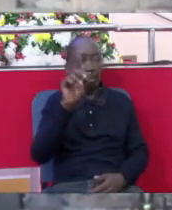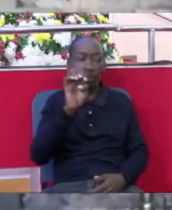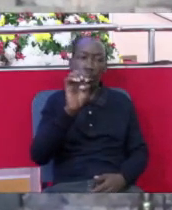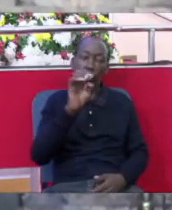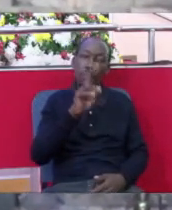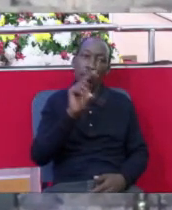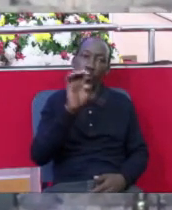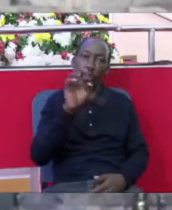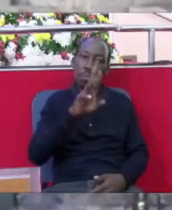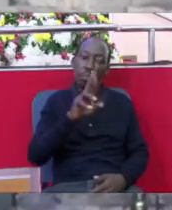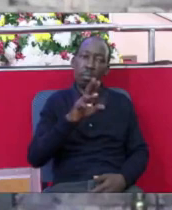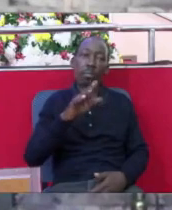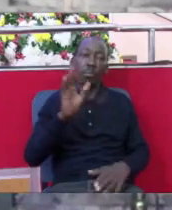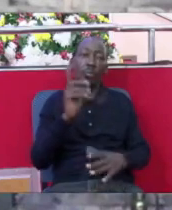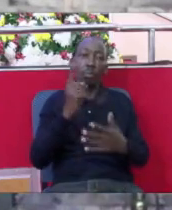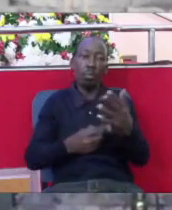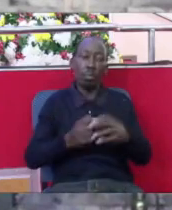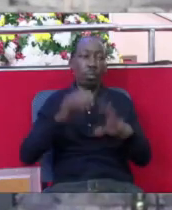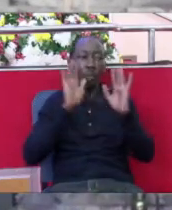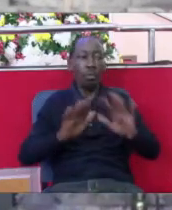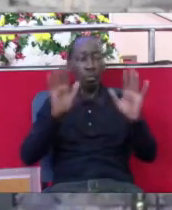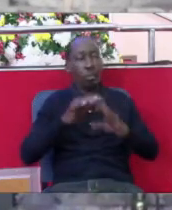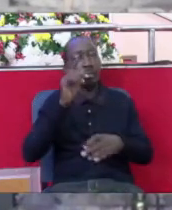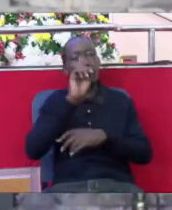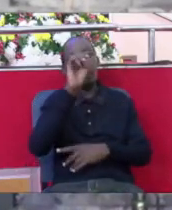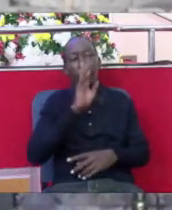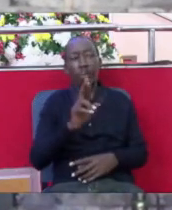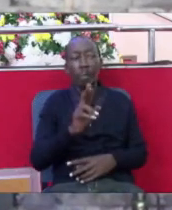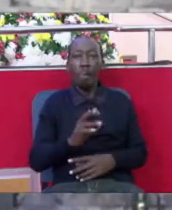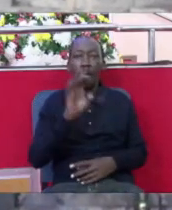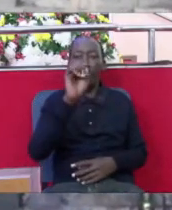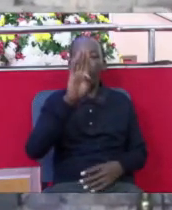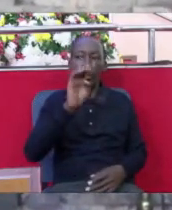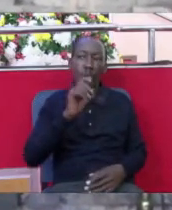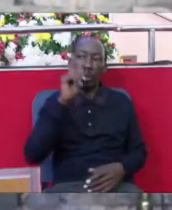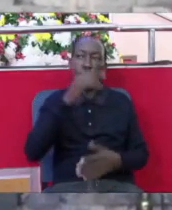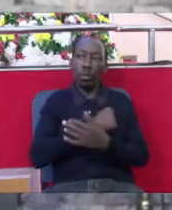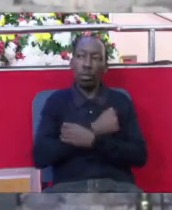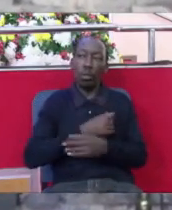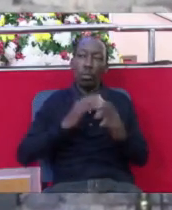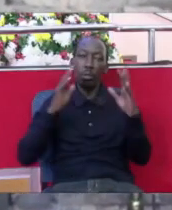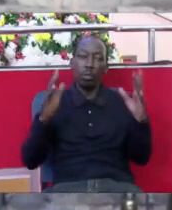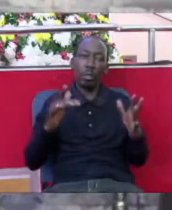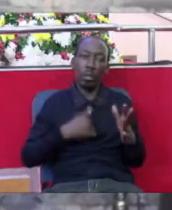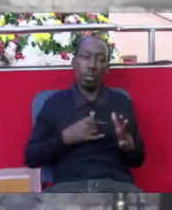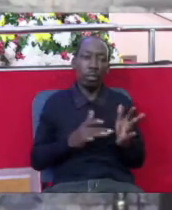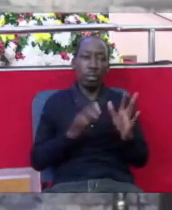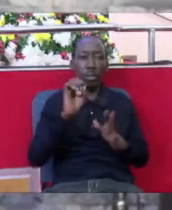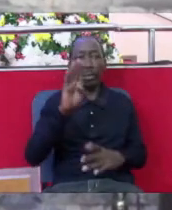Ebenezer, Ebenezer, what a wonder you are. I love you so, so much,